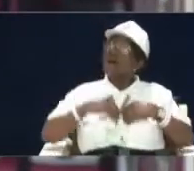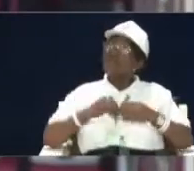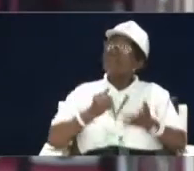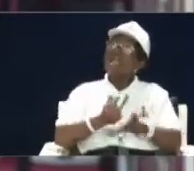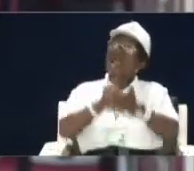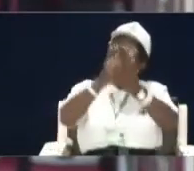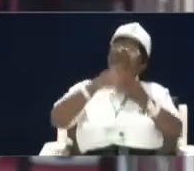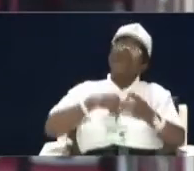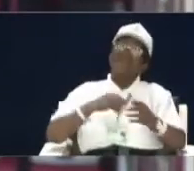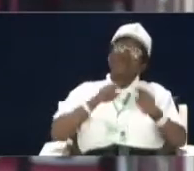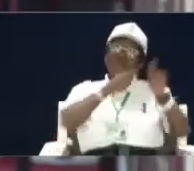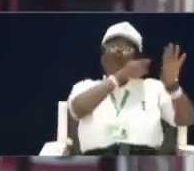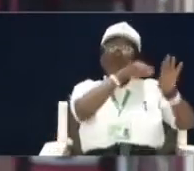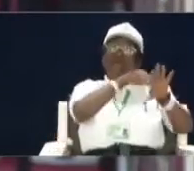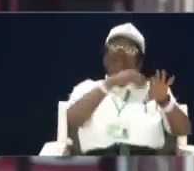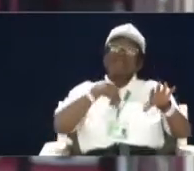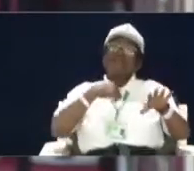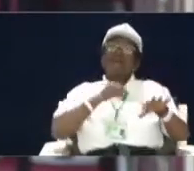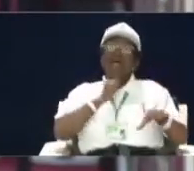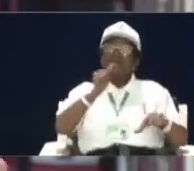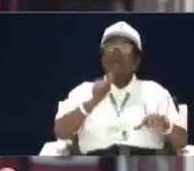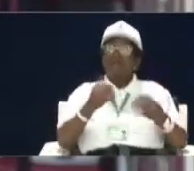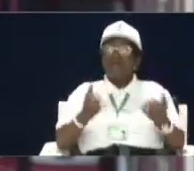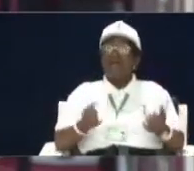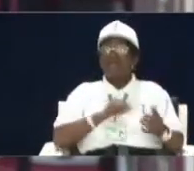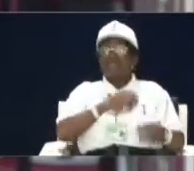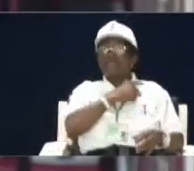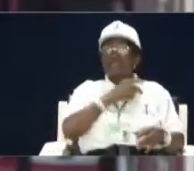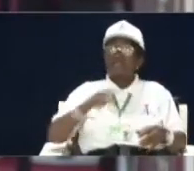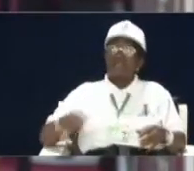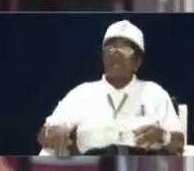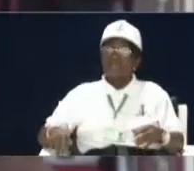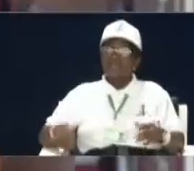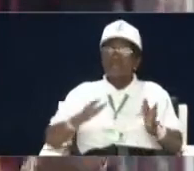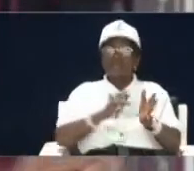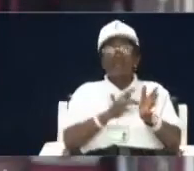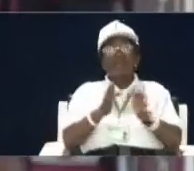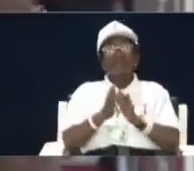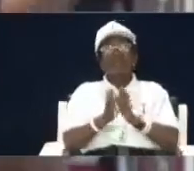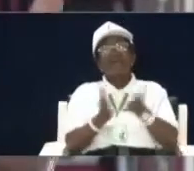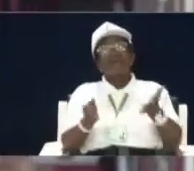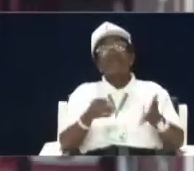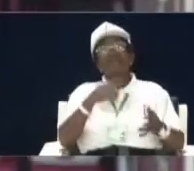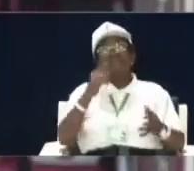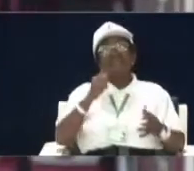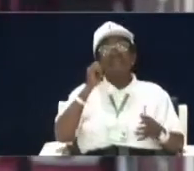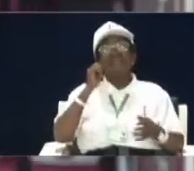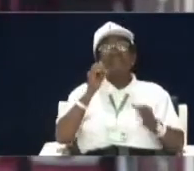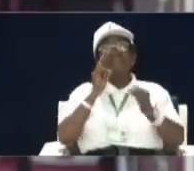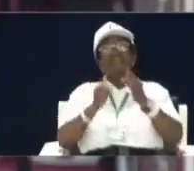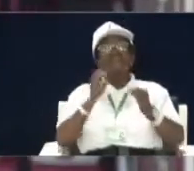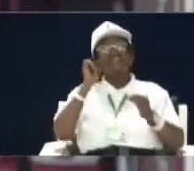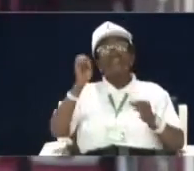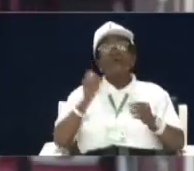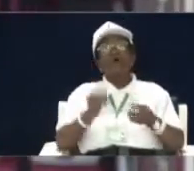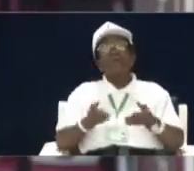am now a king. The Bible said, he offered 1,000 burnt offerings.